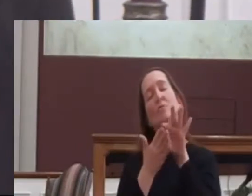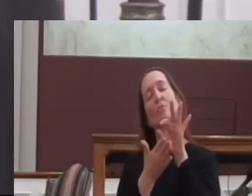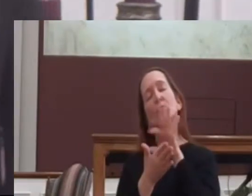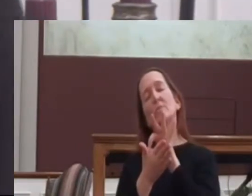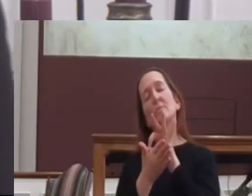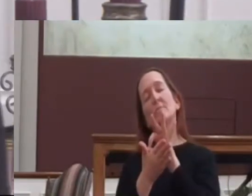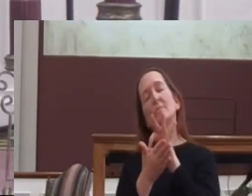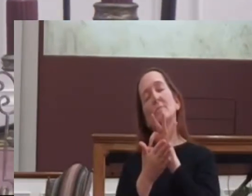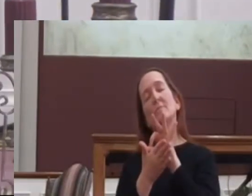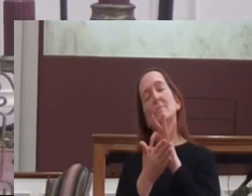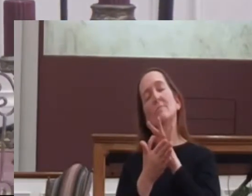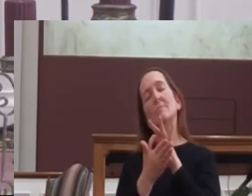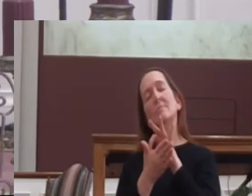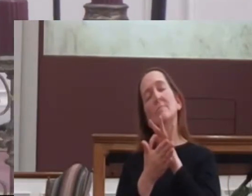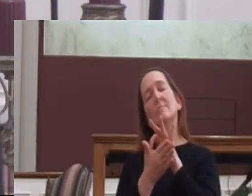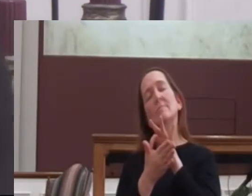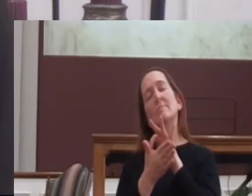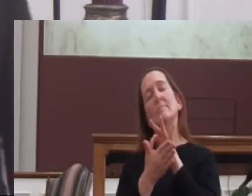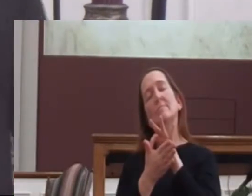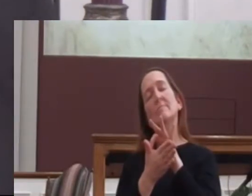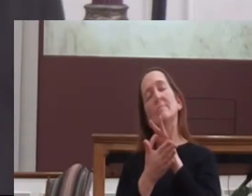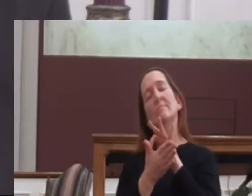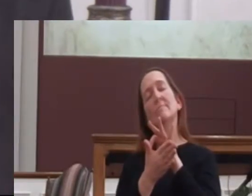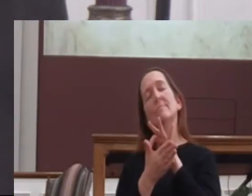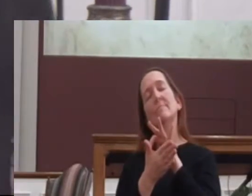And we still have that.